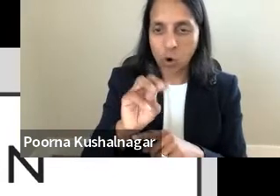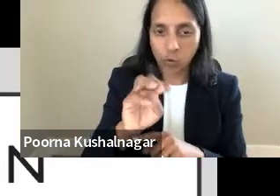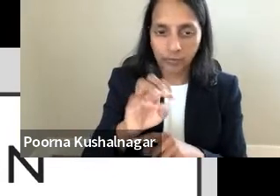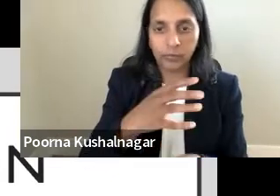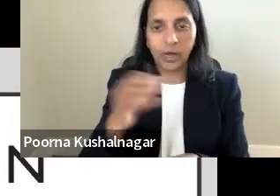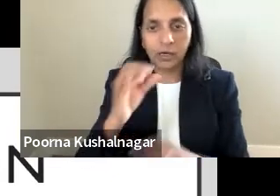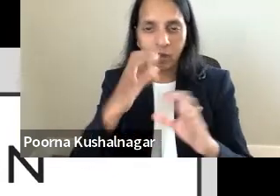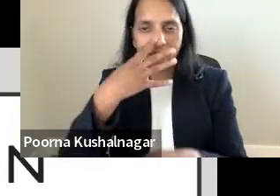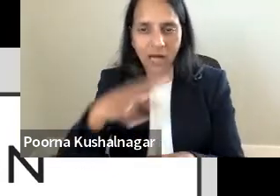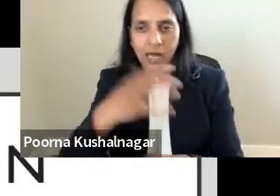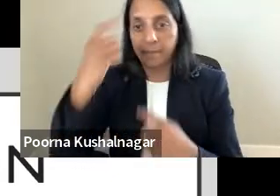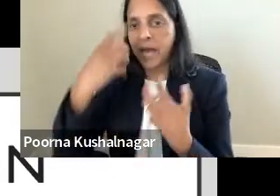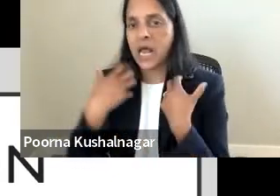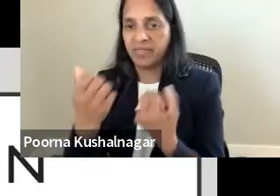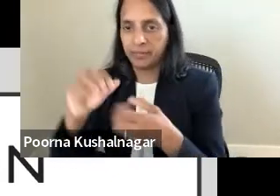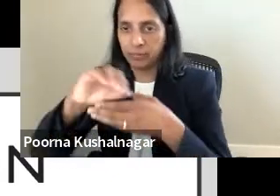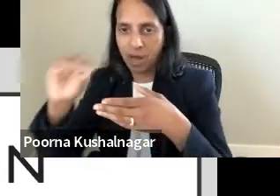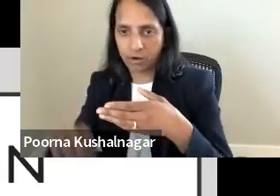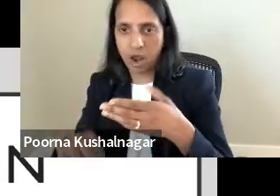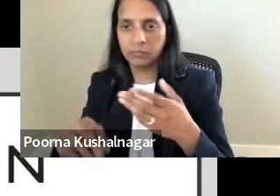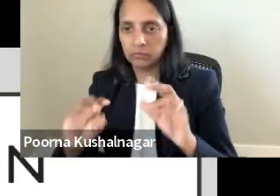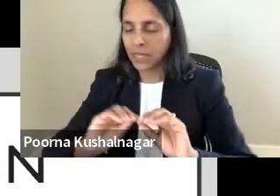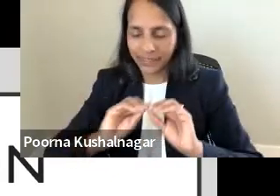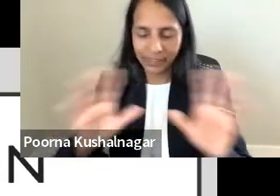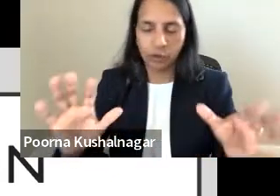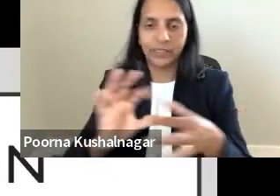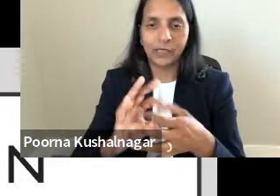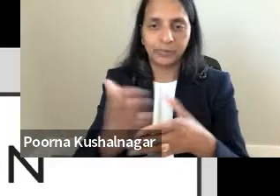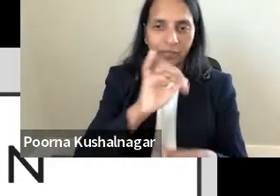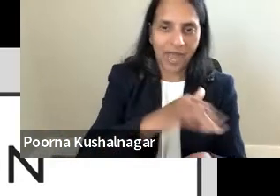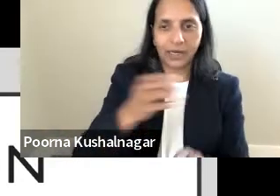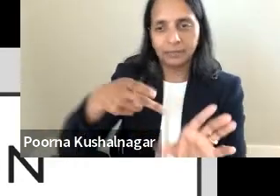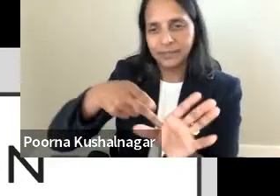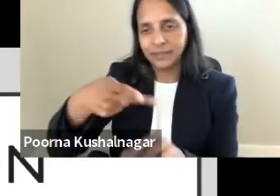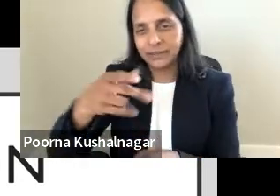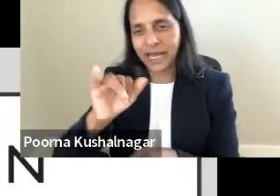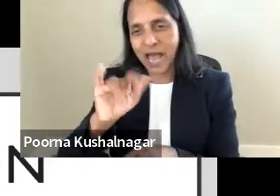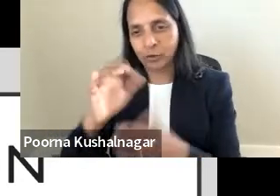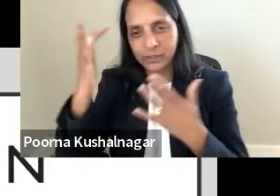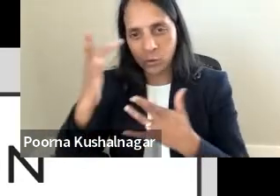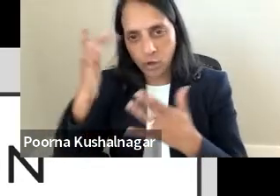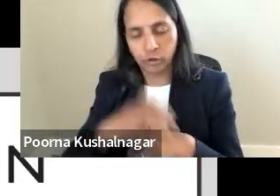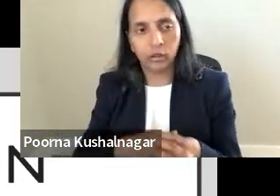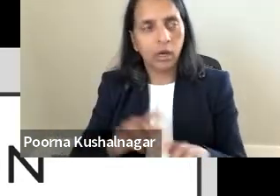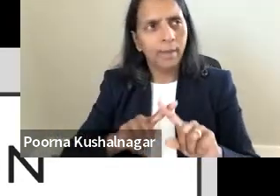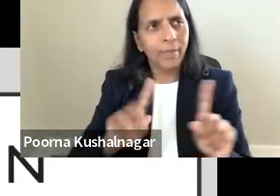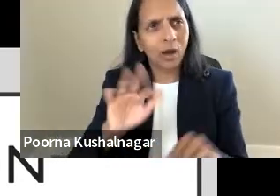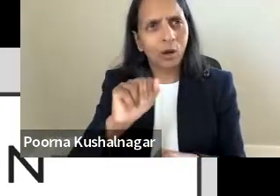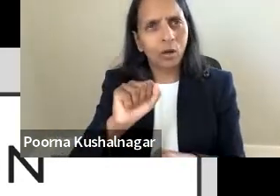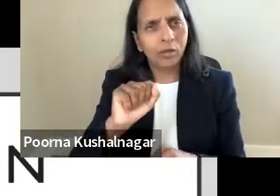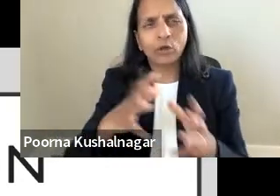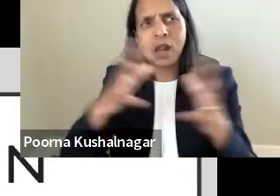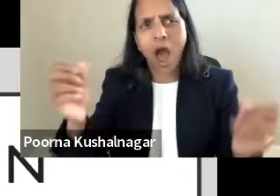language deprivation syndrome and communication neglect and mental health outcomes. The connection is clear between that